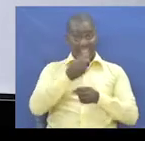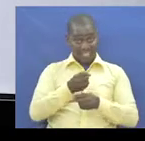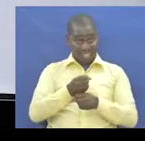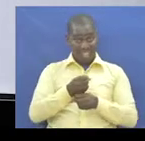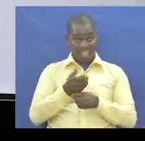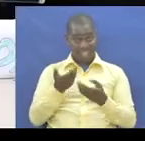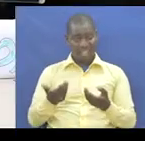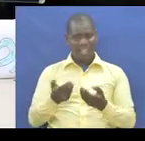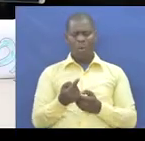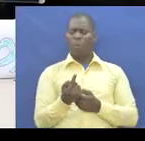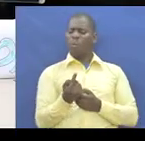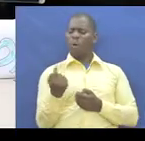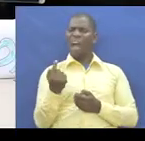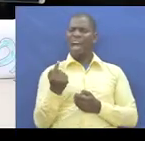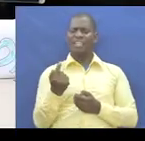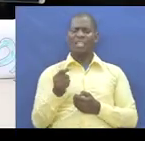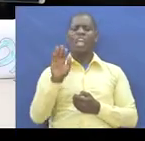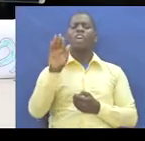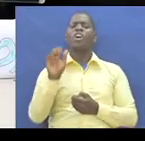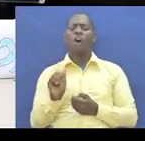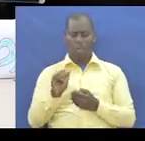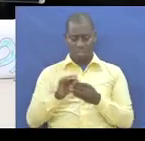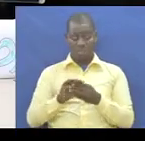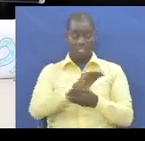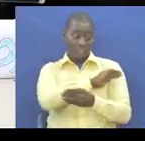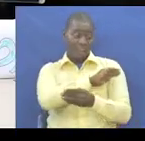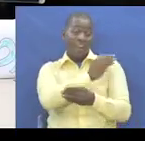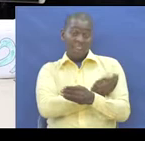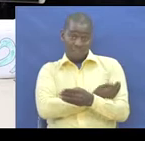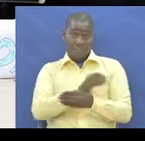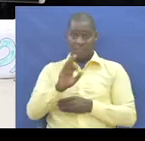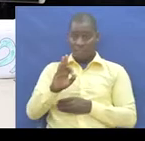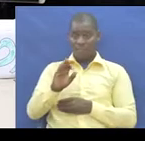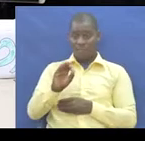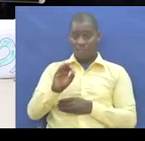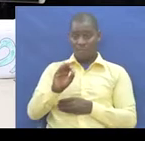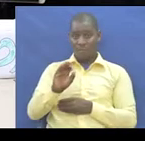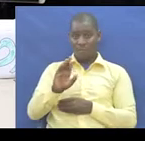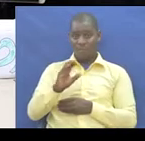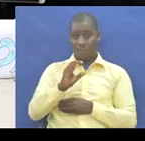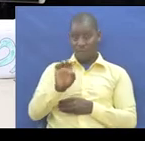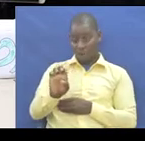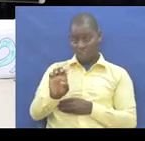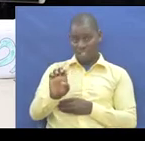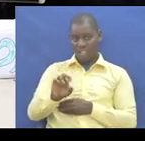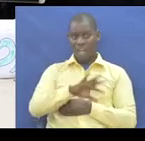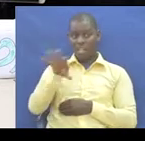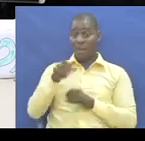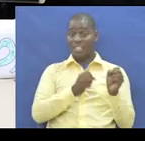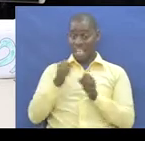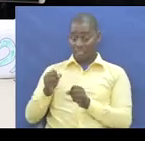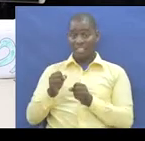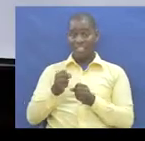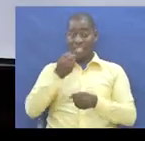Are you together, my student? So as all activities we have said now, this one is what we call